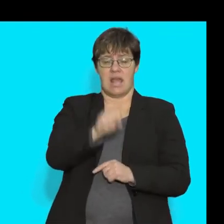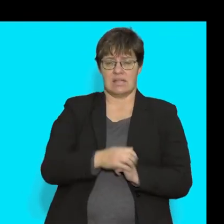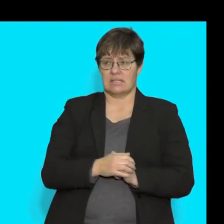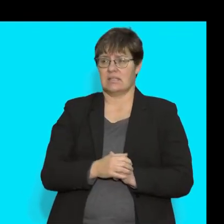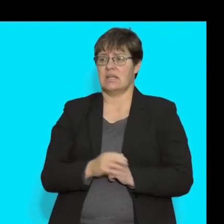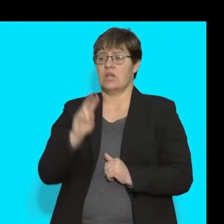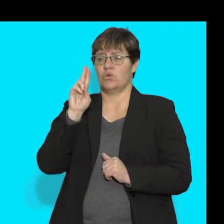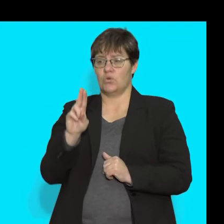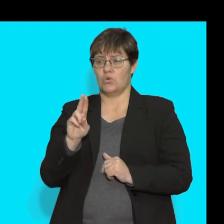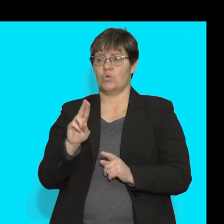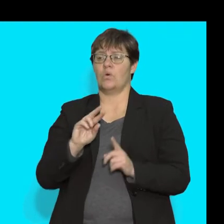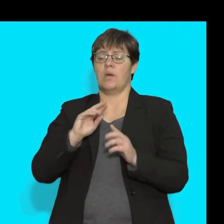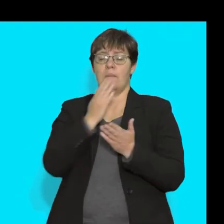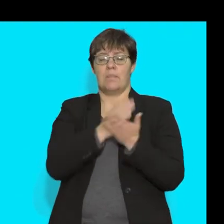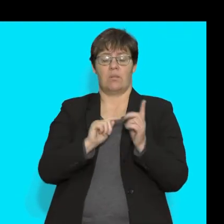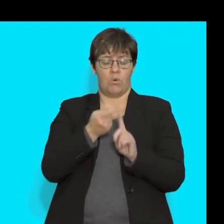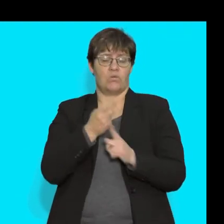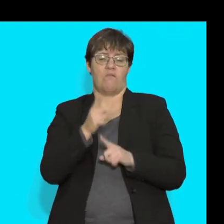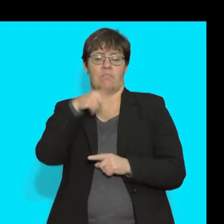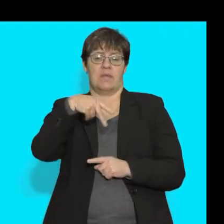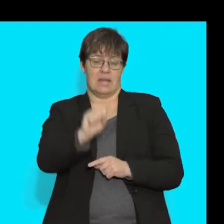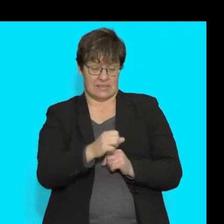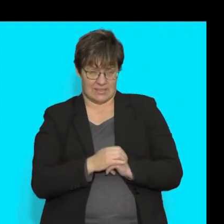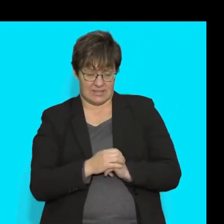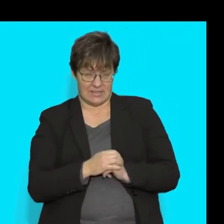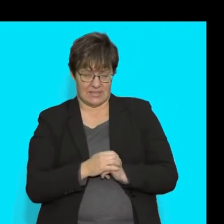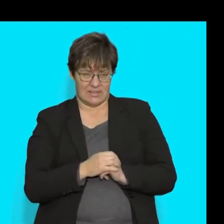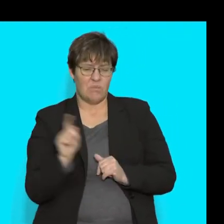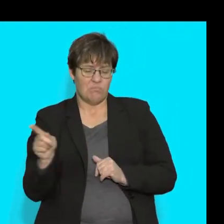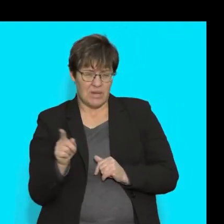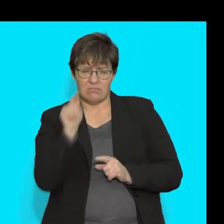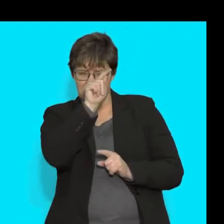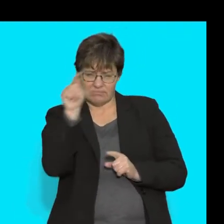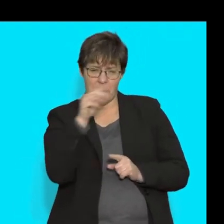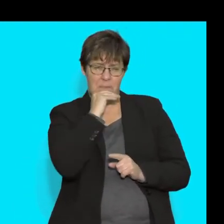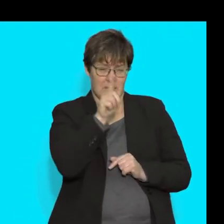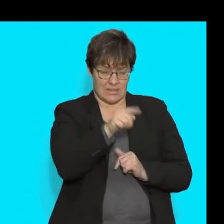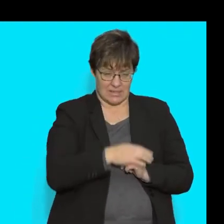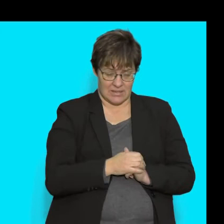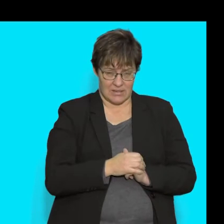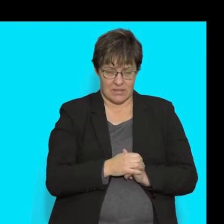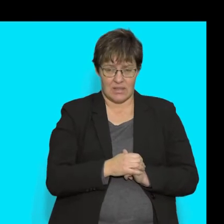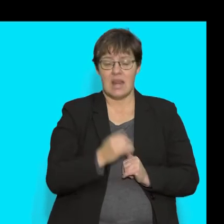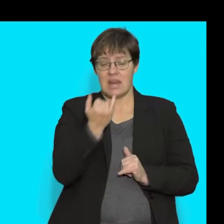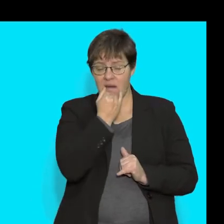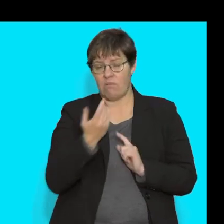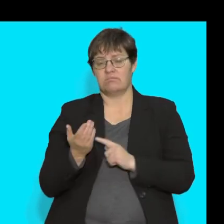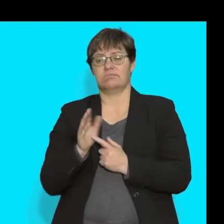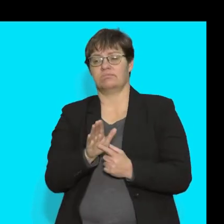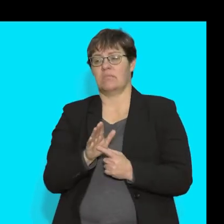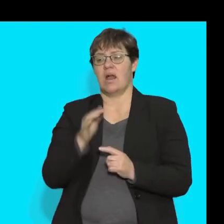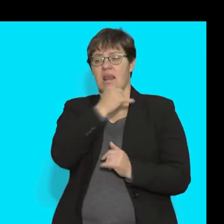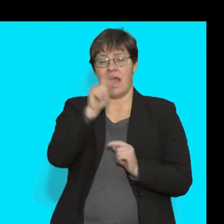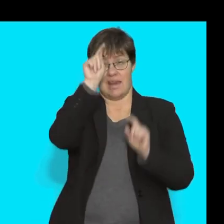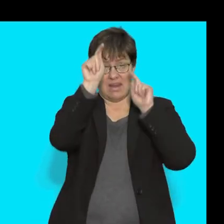of RS. And then U is the midpoint of PS. You see, that's what they respectively means. And then I try